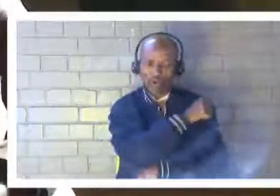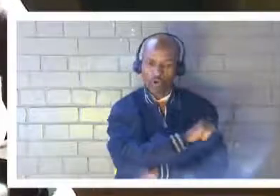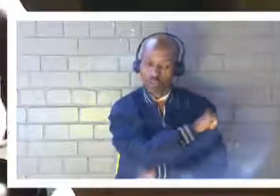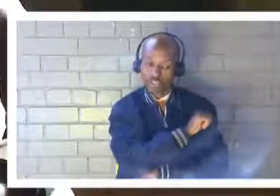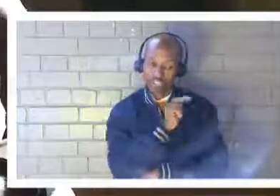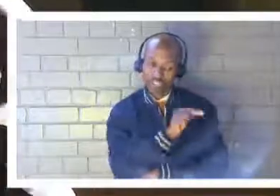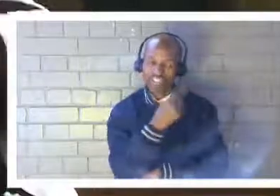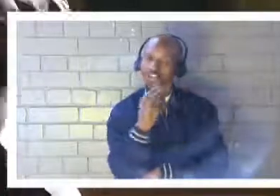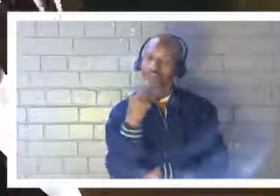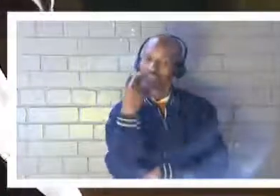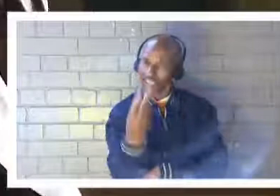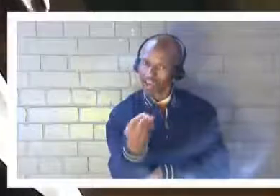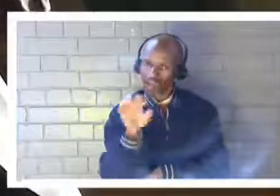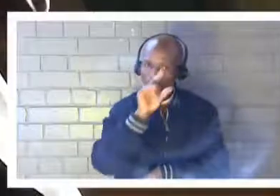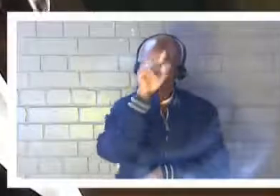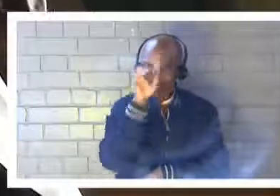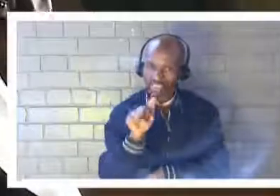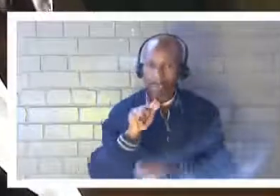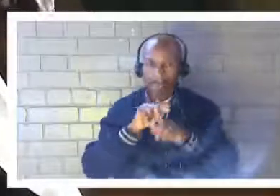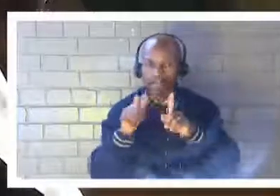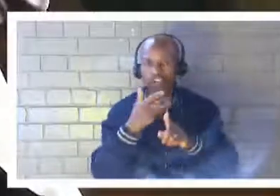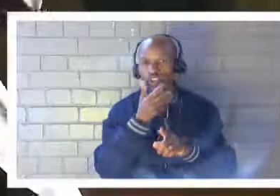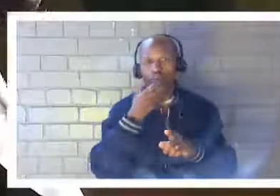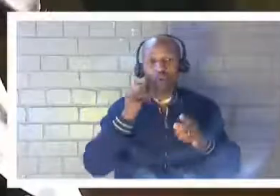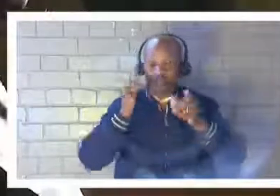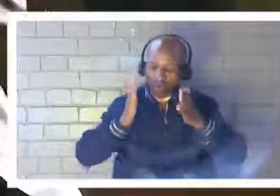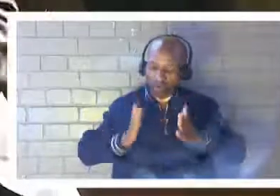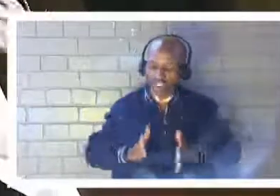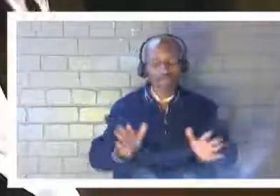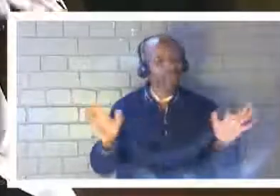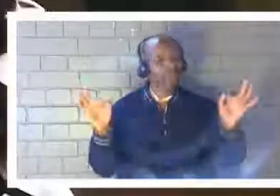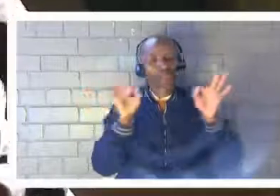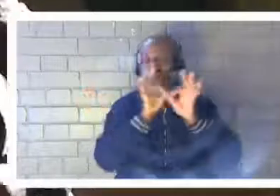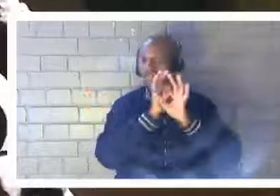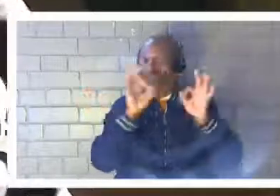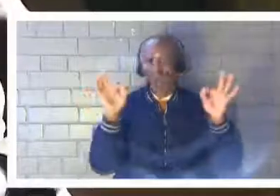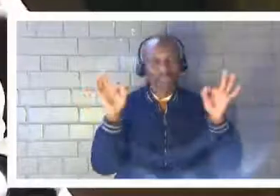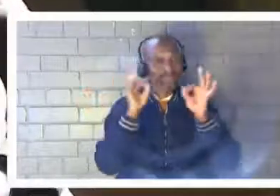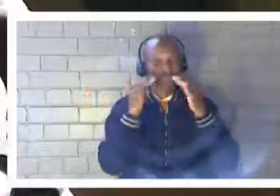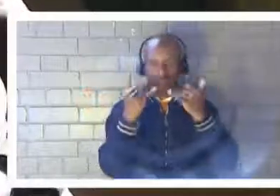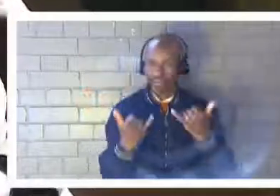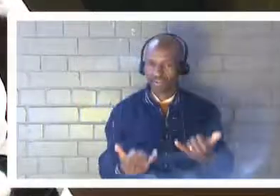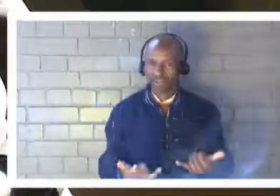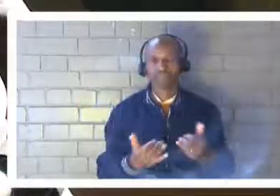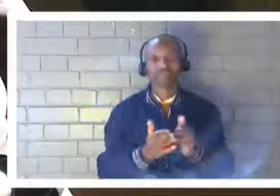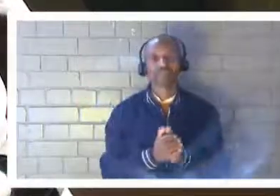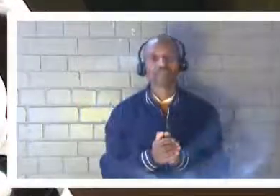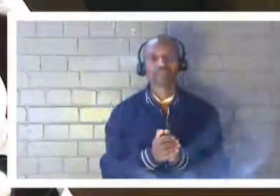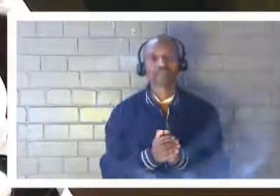have capacity, but they don't have warm bodies as we speak now.